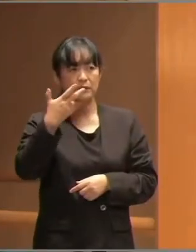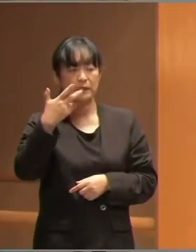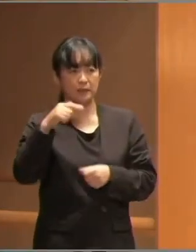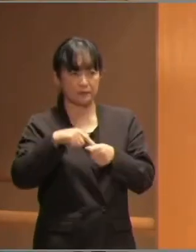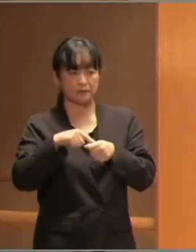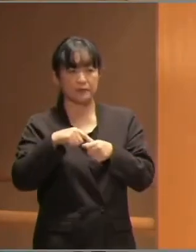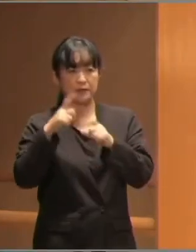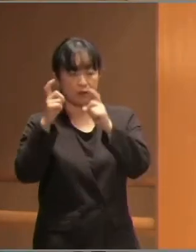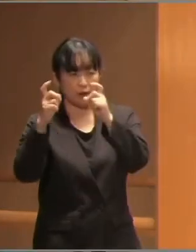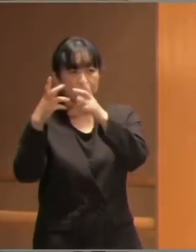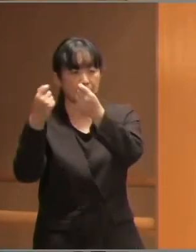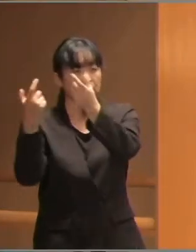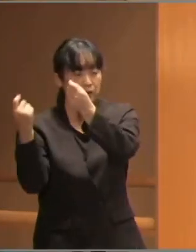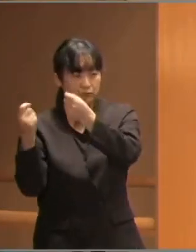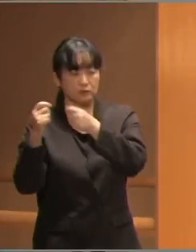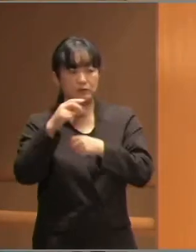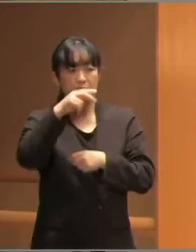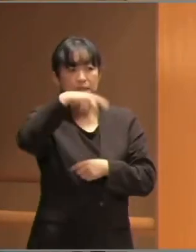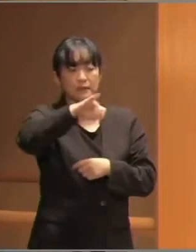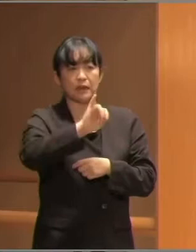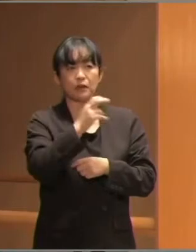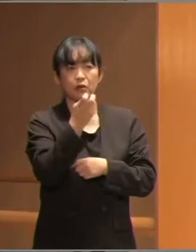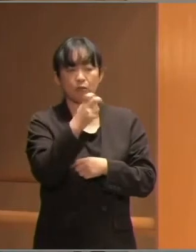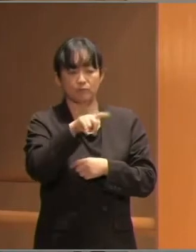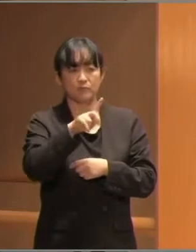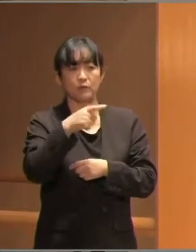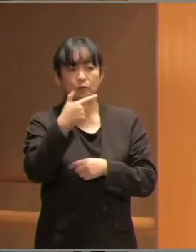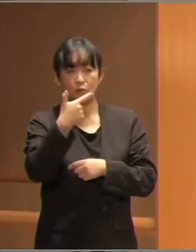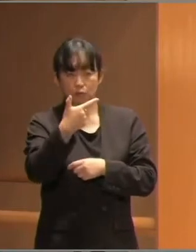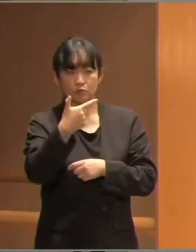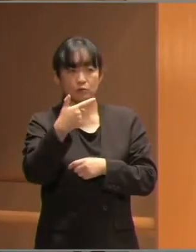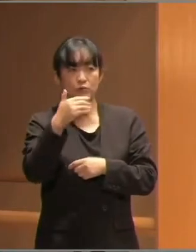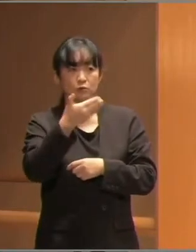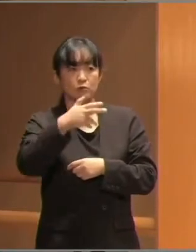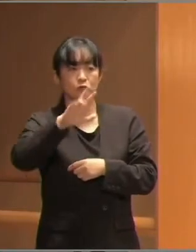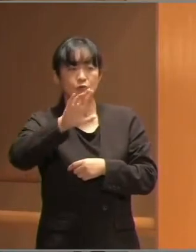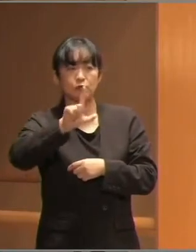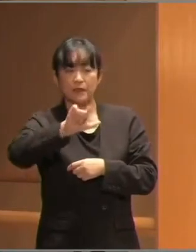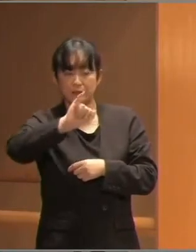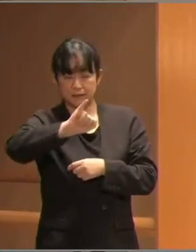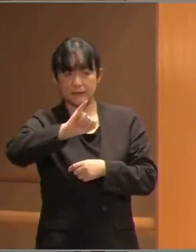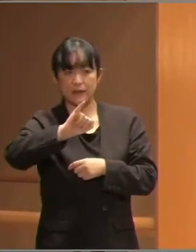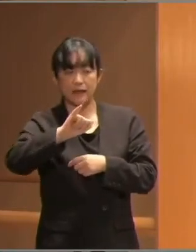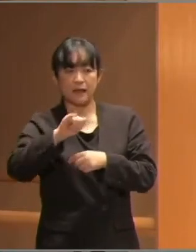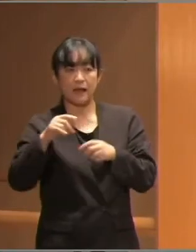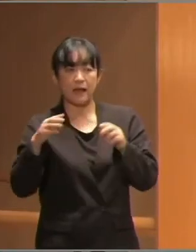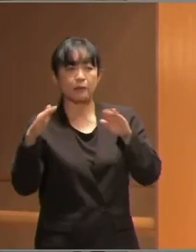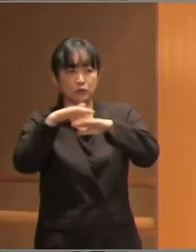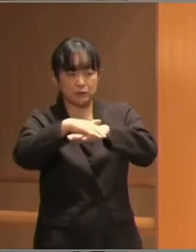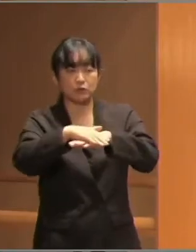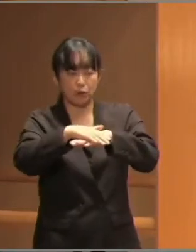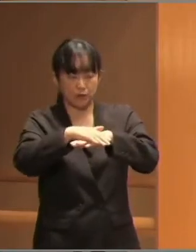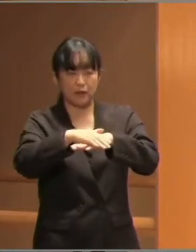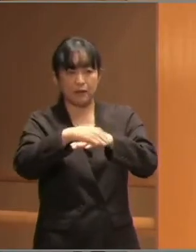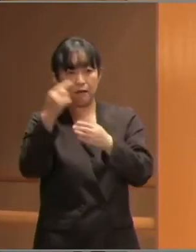obtained engineering doctorate from Nagoya University for research on nylon 6 clay